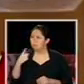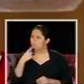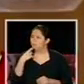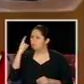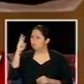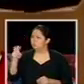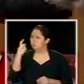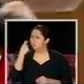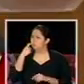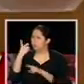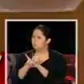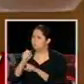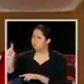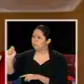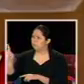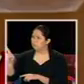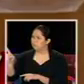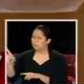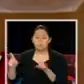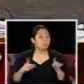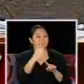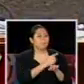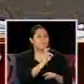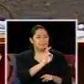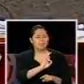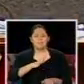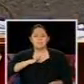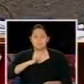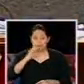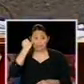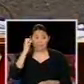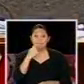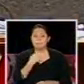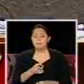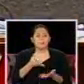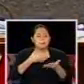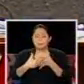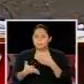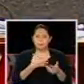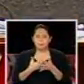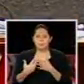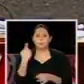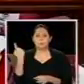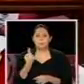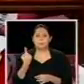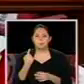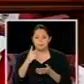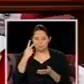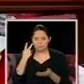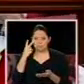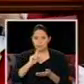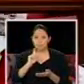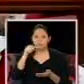December 7, 2011. Never mind about the date. The document corrected. Will establish the date. I stand corrected, Your Honor.